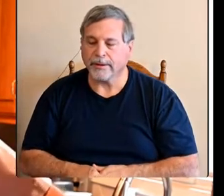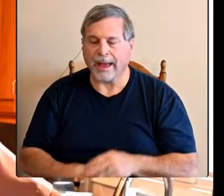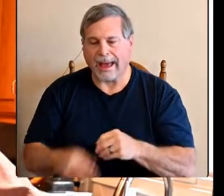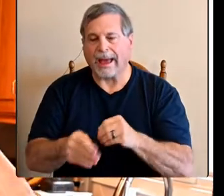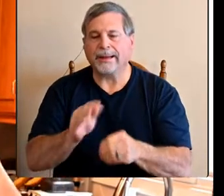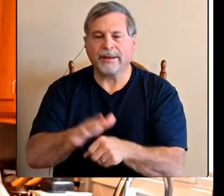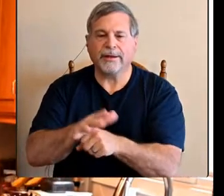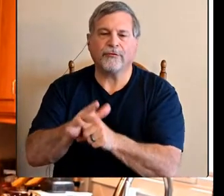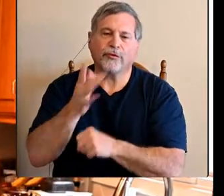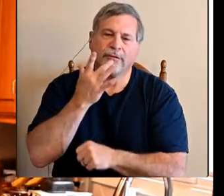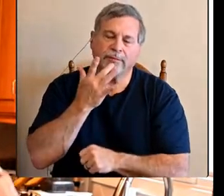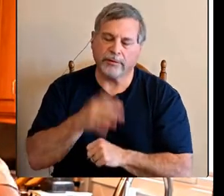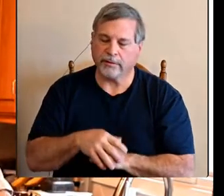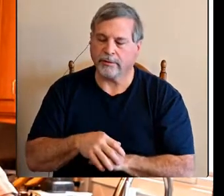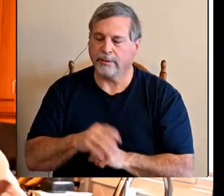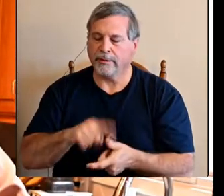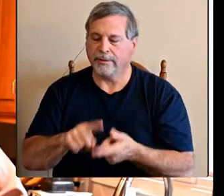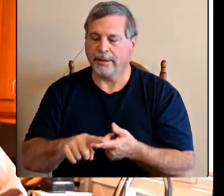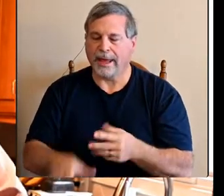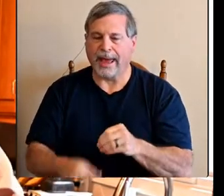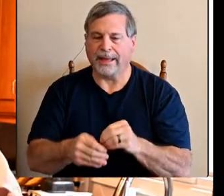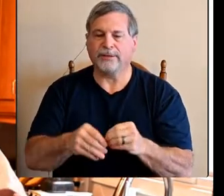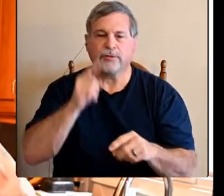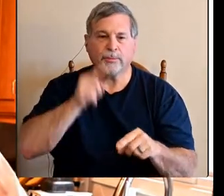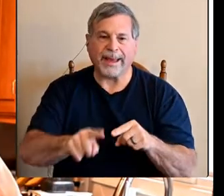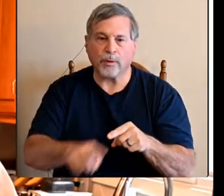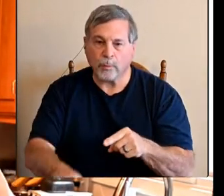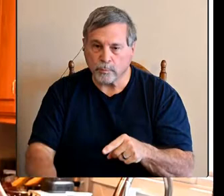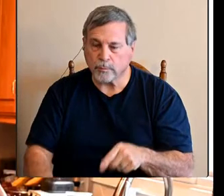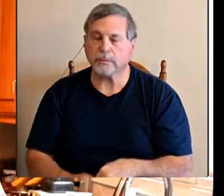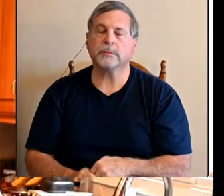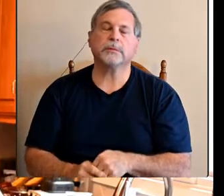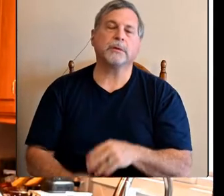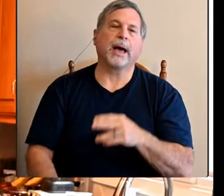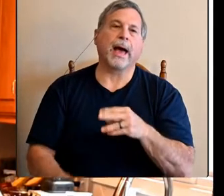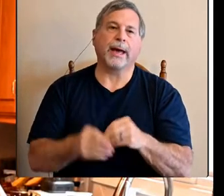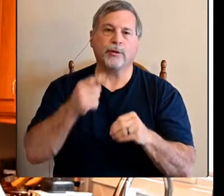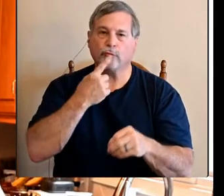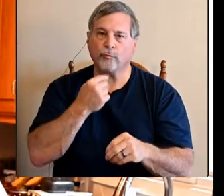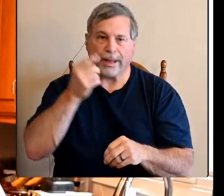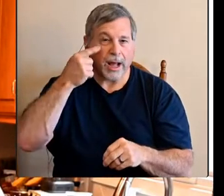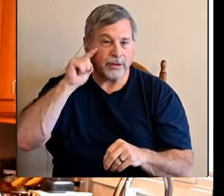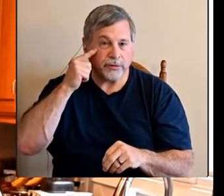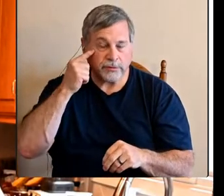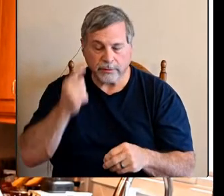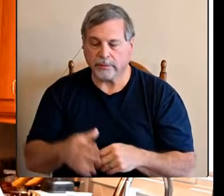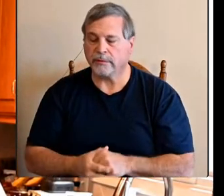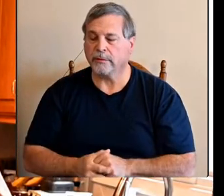enough in there so you can flavor it I'm going to put in the tomatoes we're gonna put in the red onions that we've done